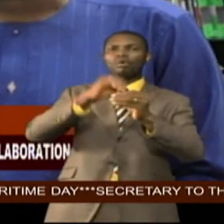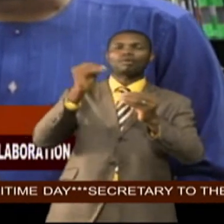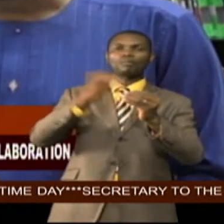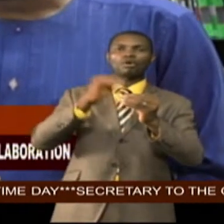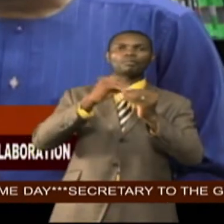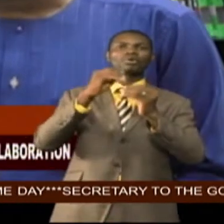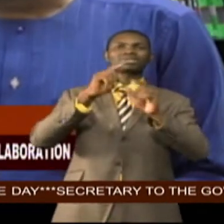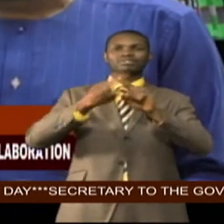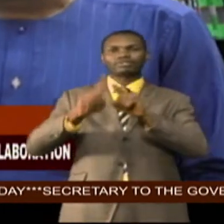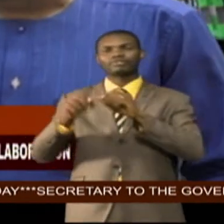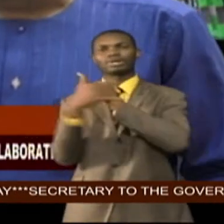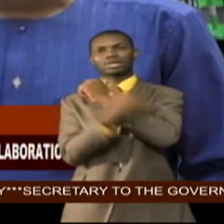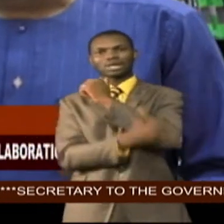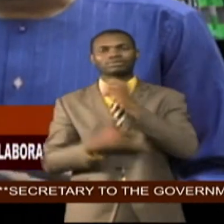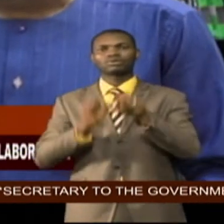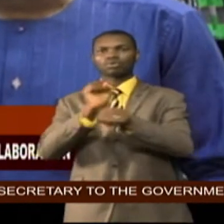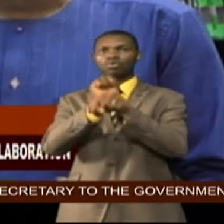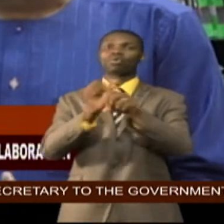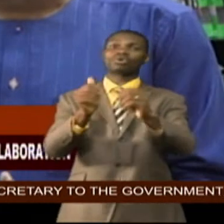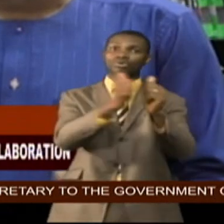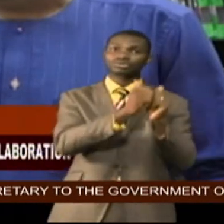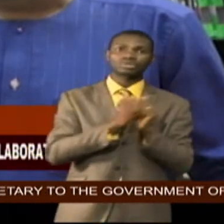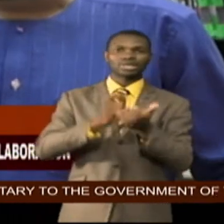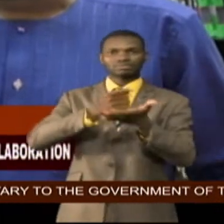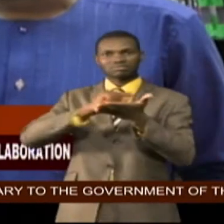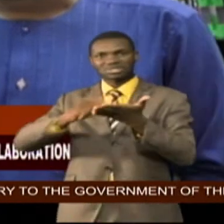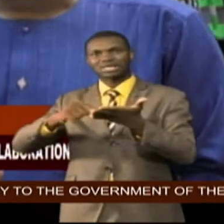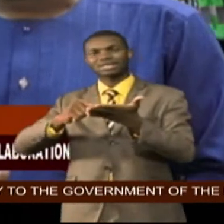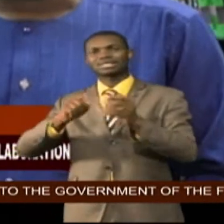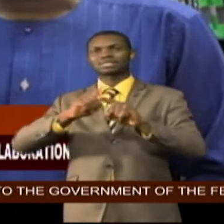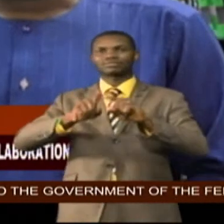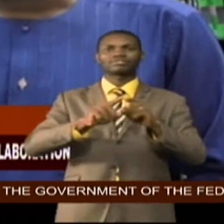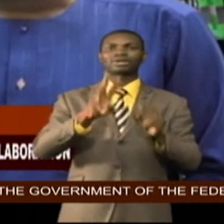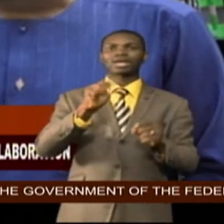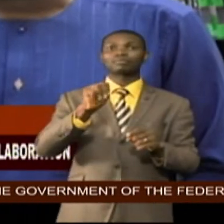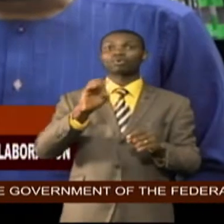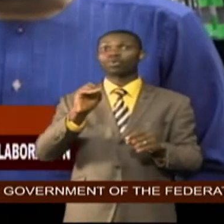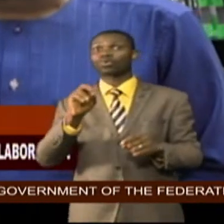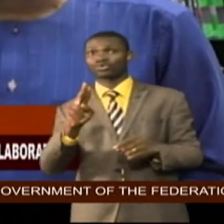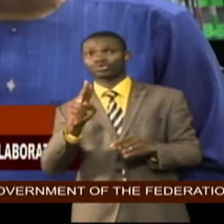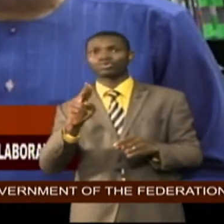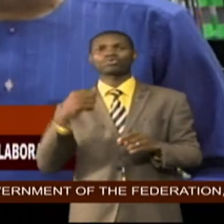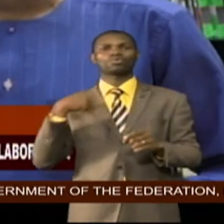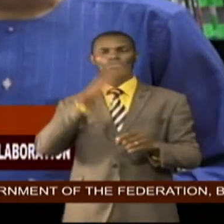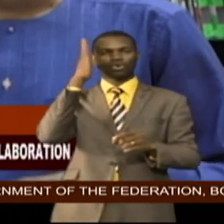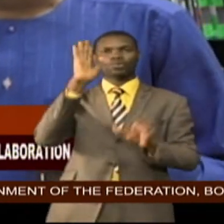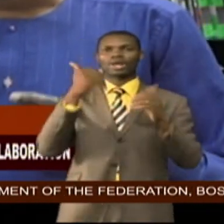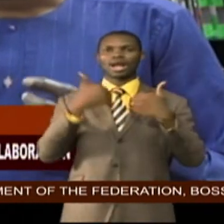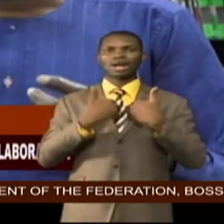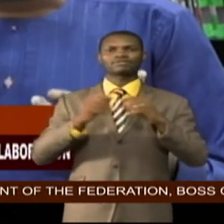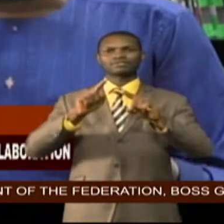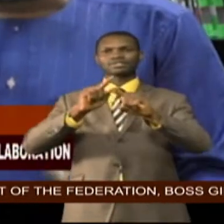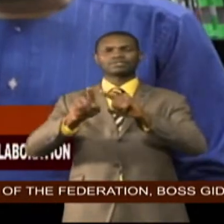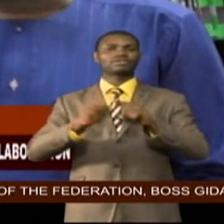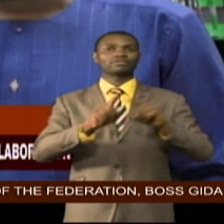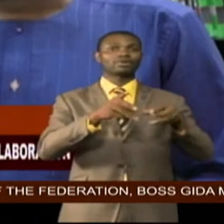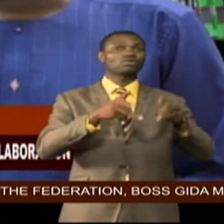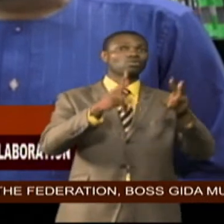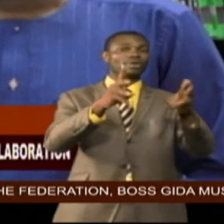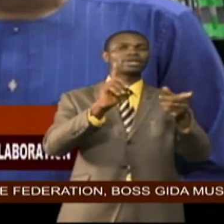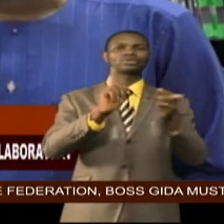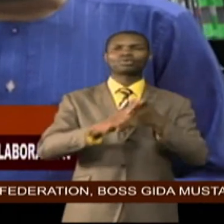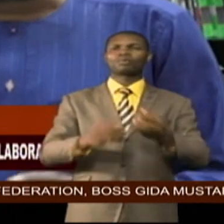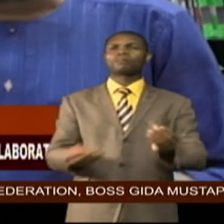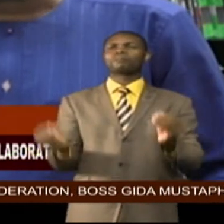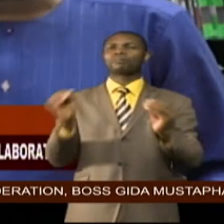of signing of different forms of MOU that will help us explore much